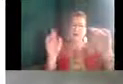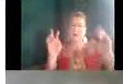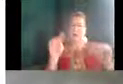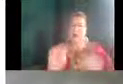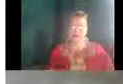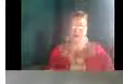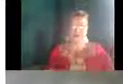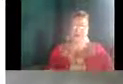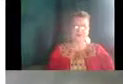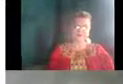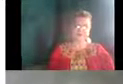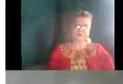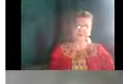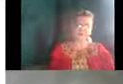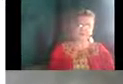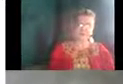watch is looking out for me